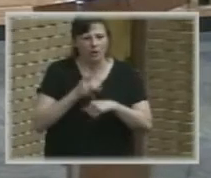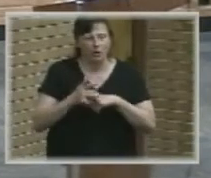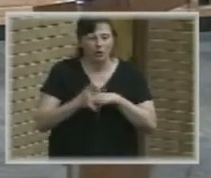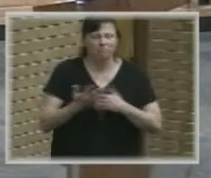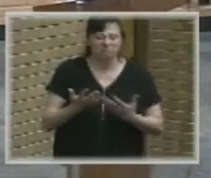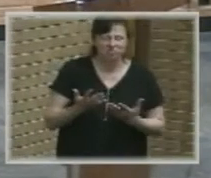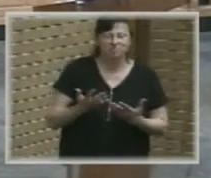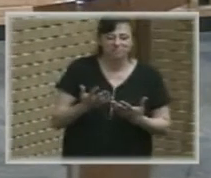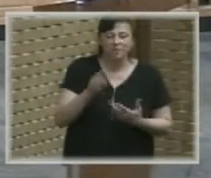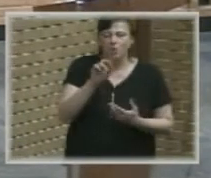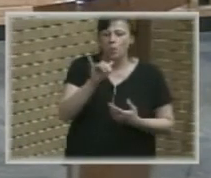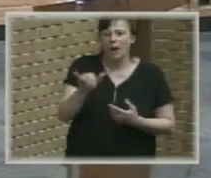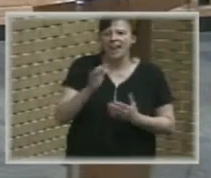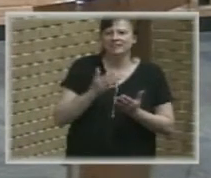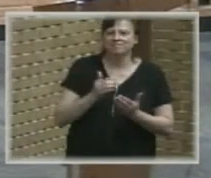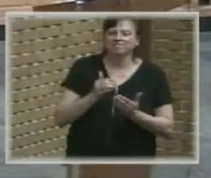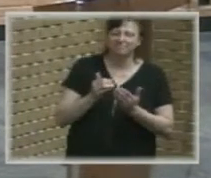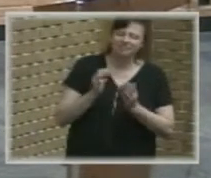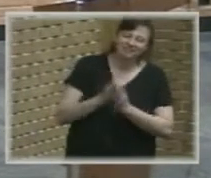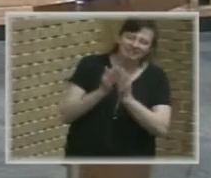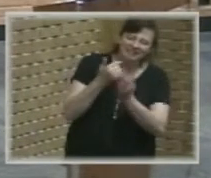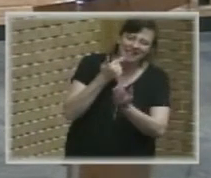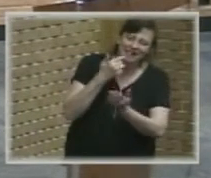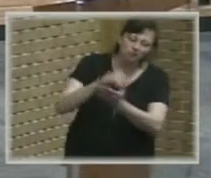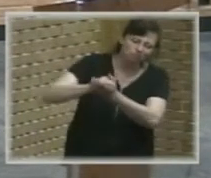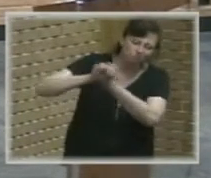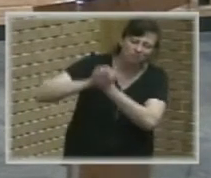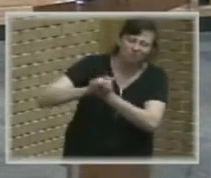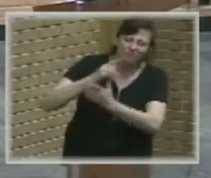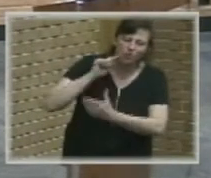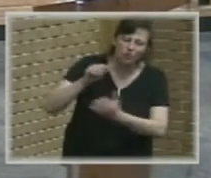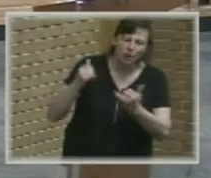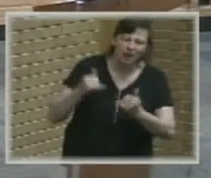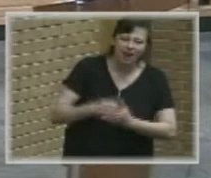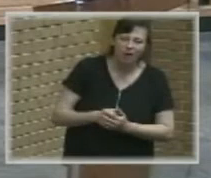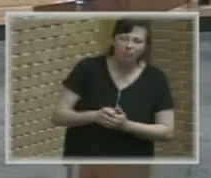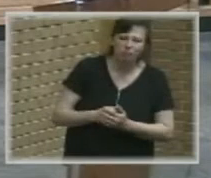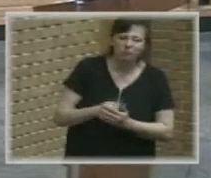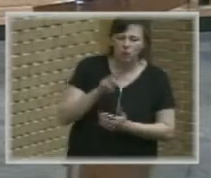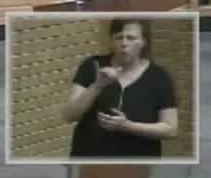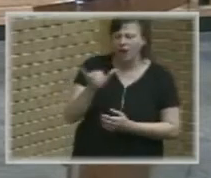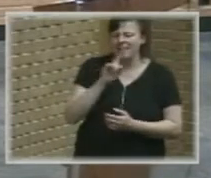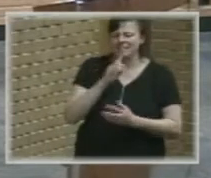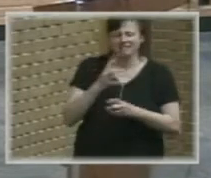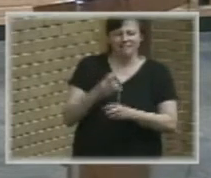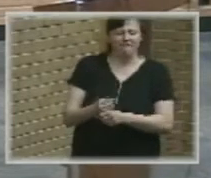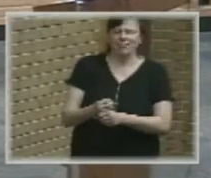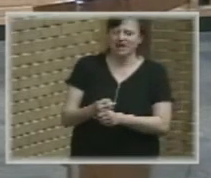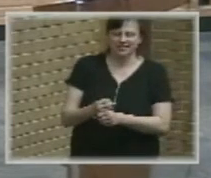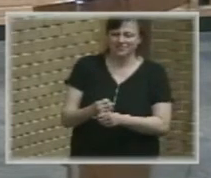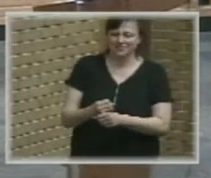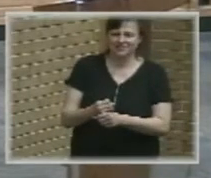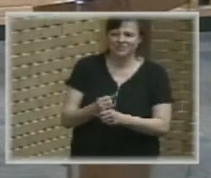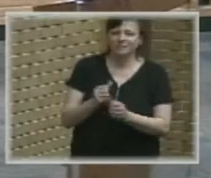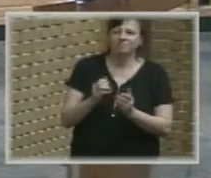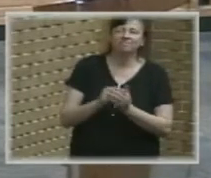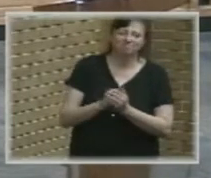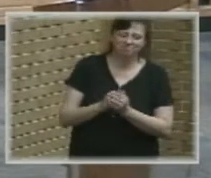is, sends his congratulations, sends his best wishes. He is very confident in